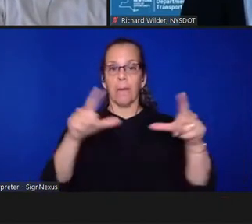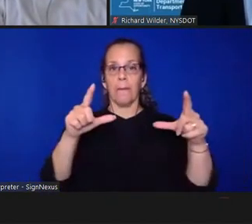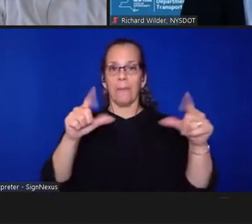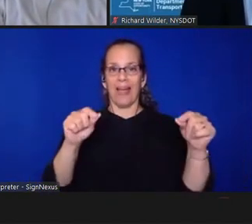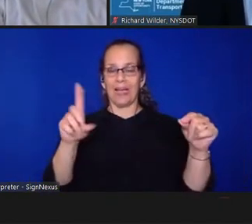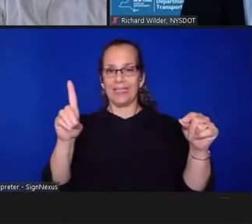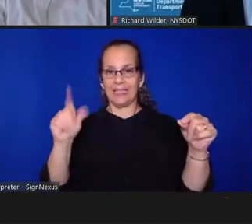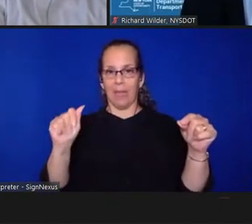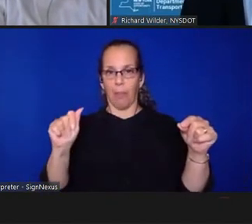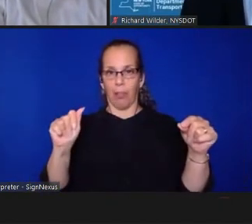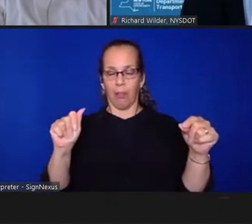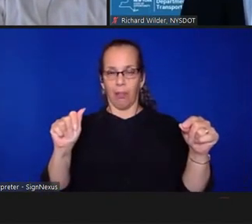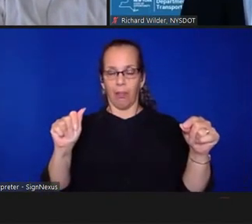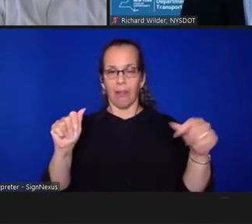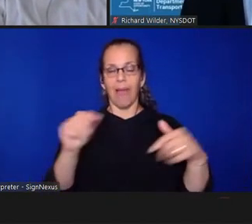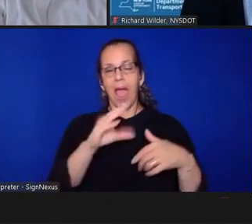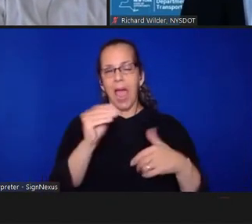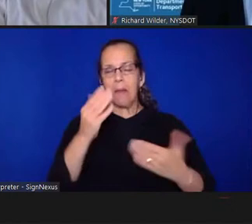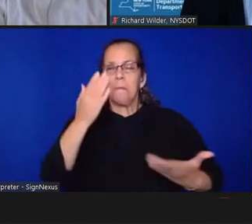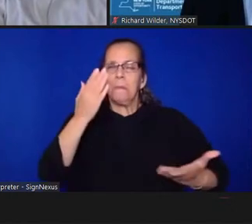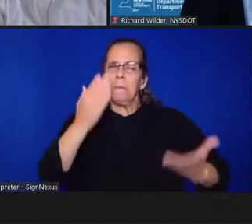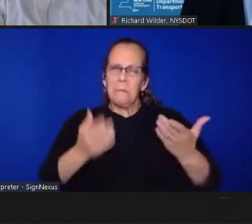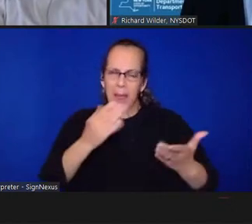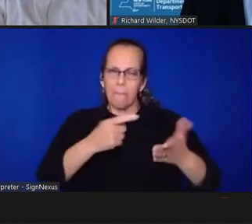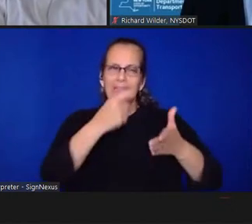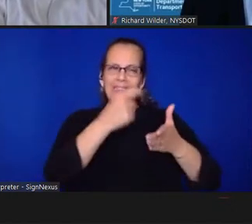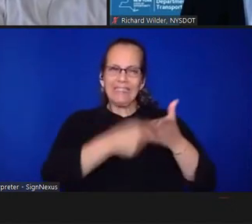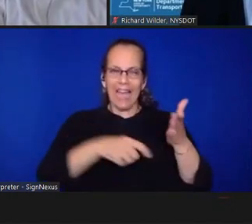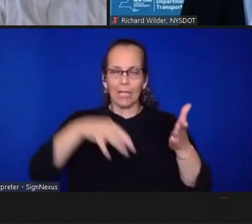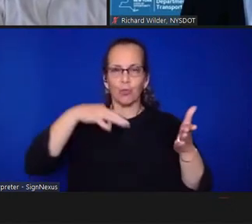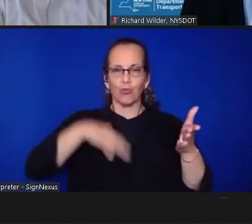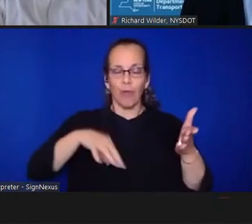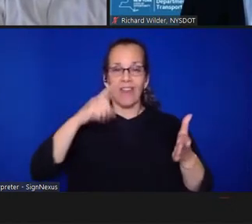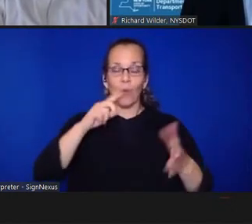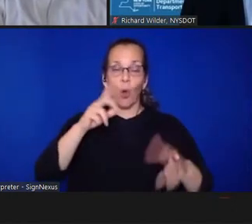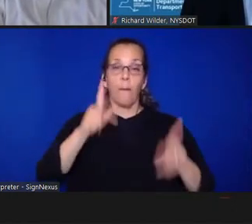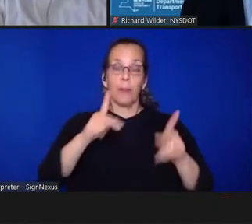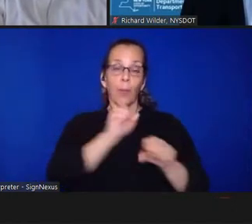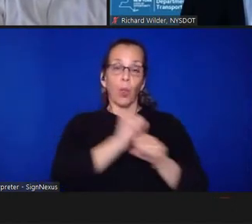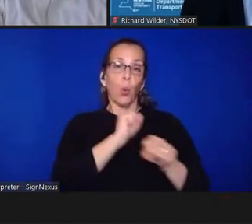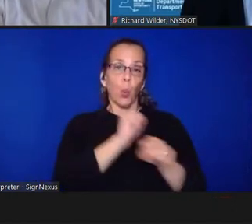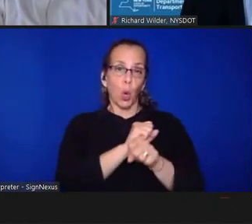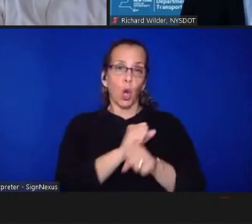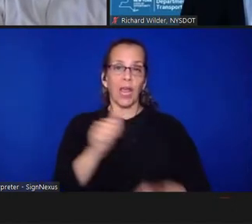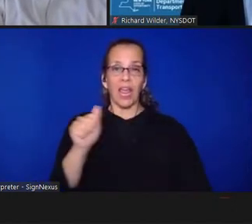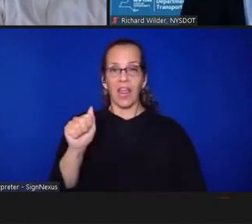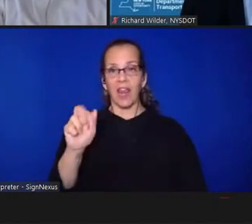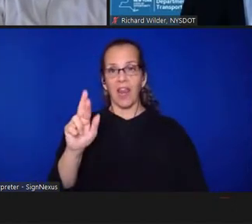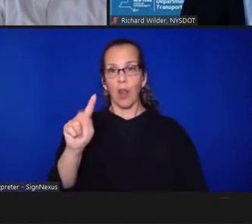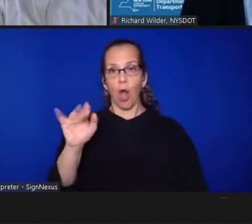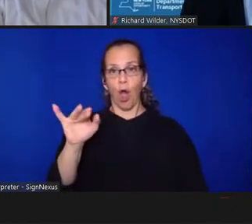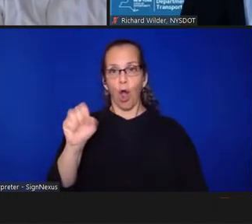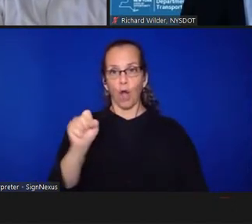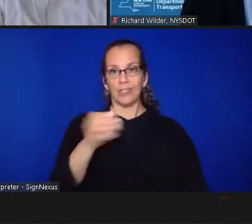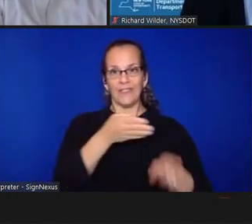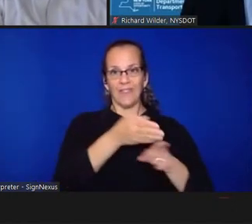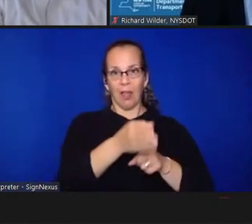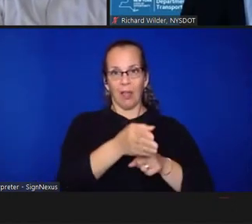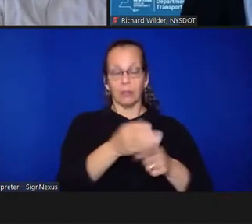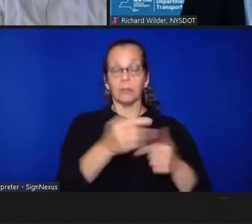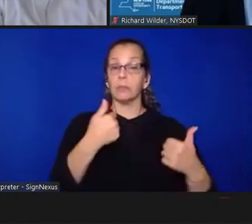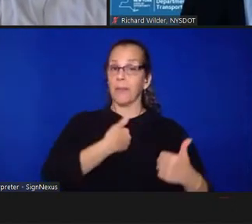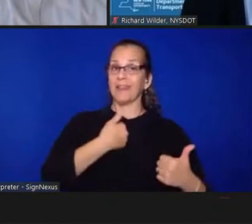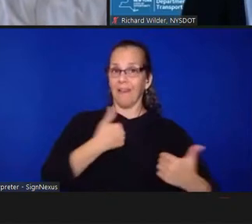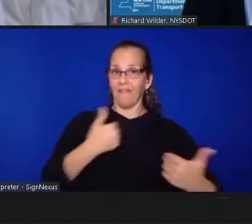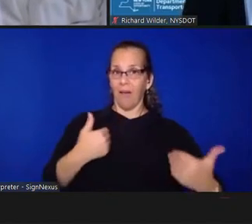um and possibly a tax credit for people in the Arts um I own a car but